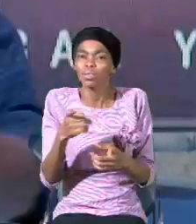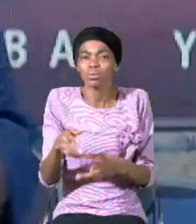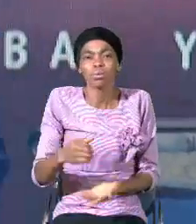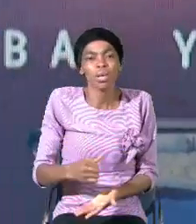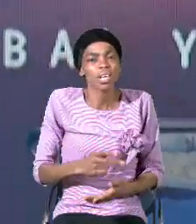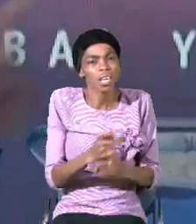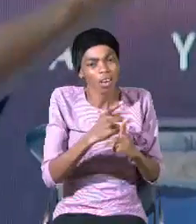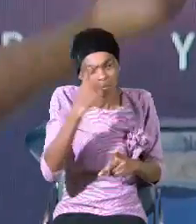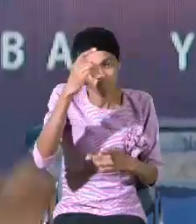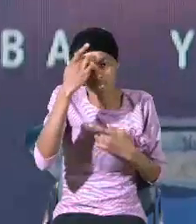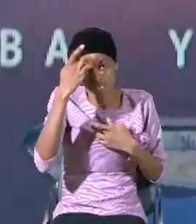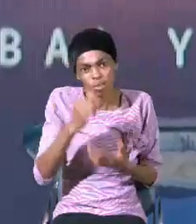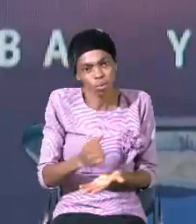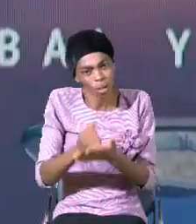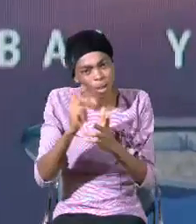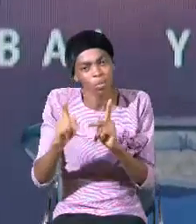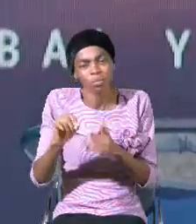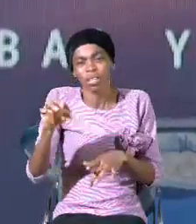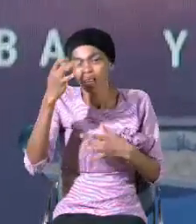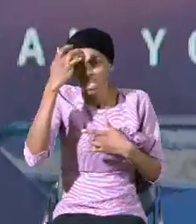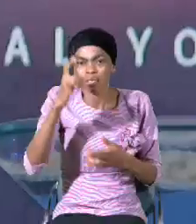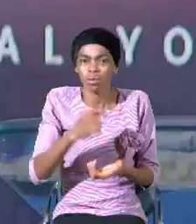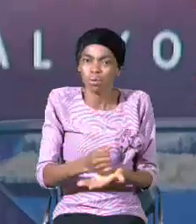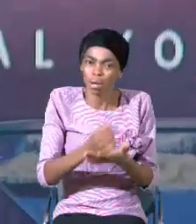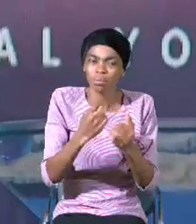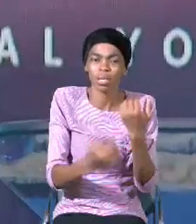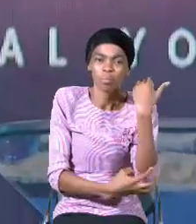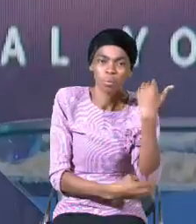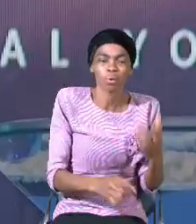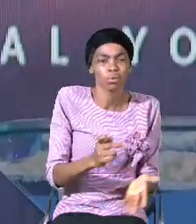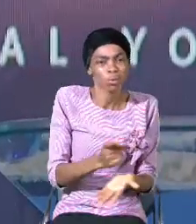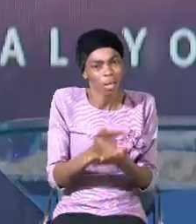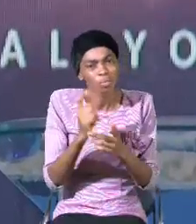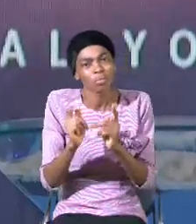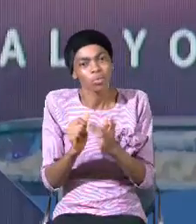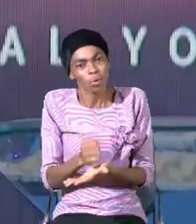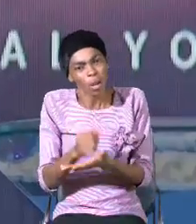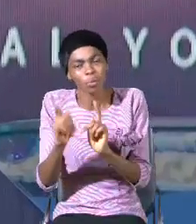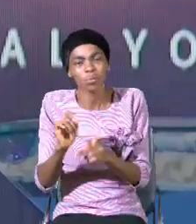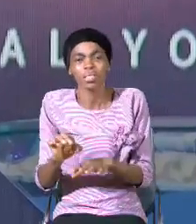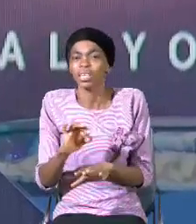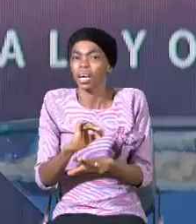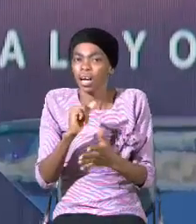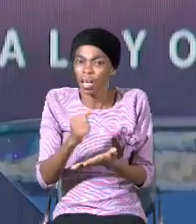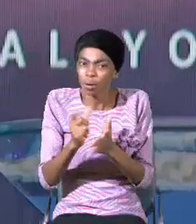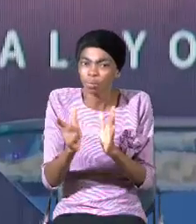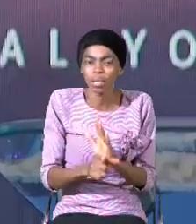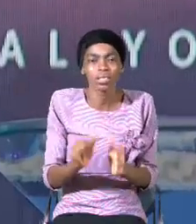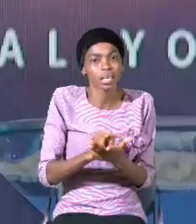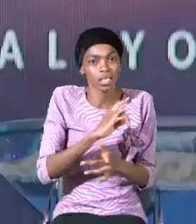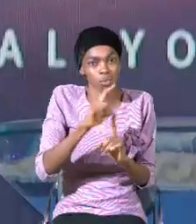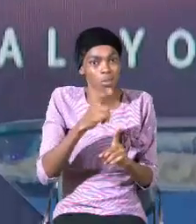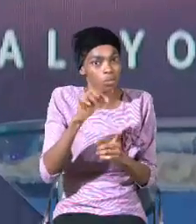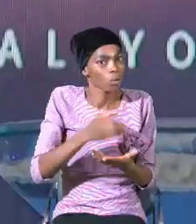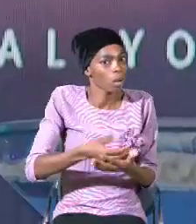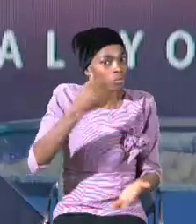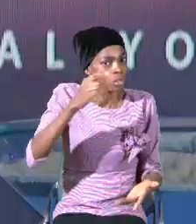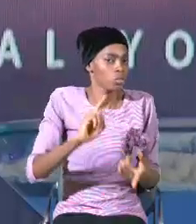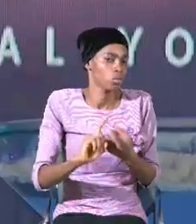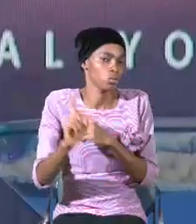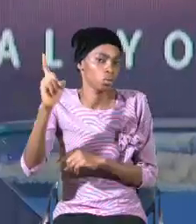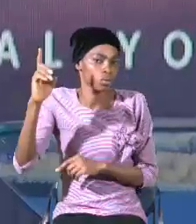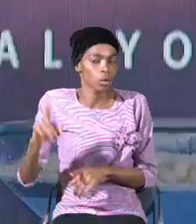who are helpless, when you give hope to the hopeless, that's when you are rich towards God. But this man,